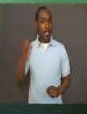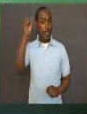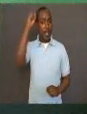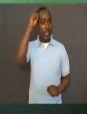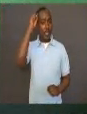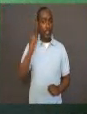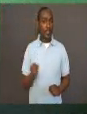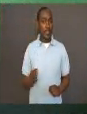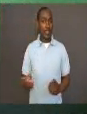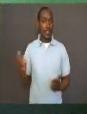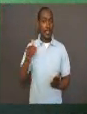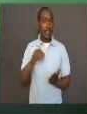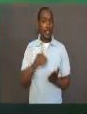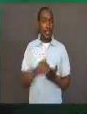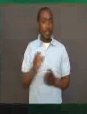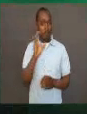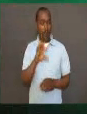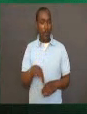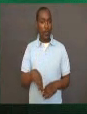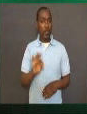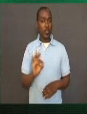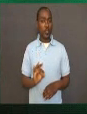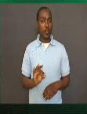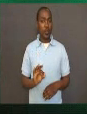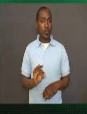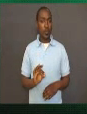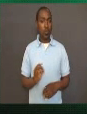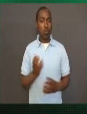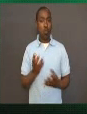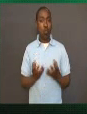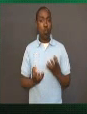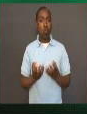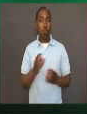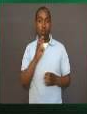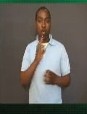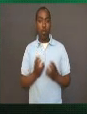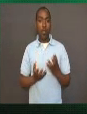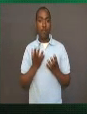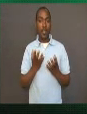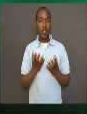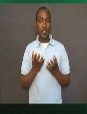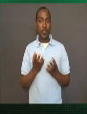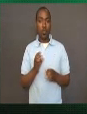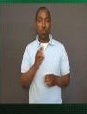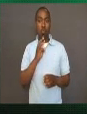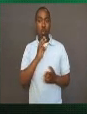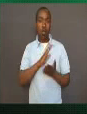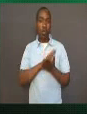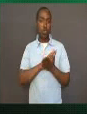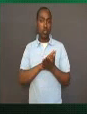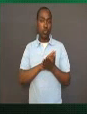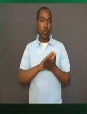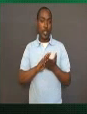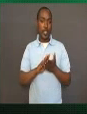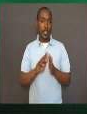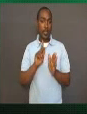Spallanzani also discovered that by boiling water, he could sterilize it and